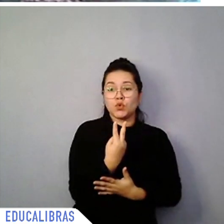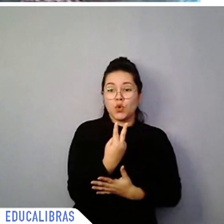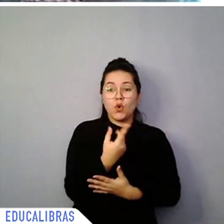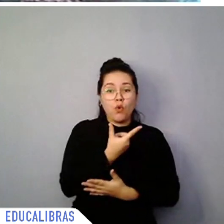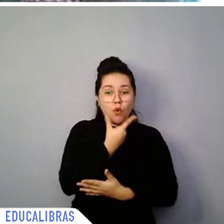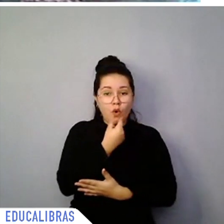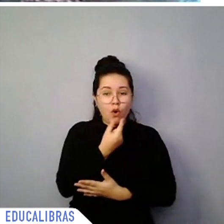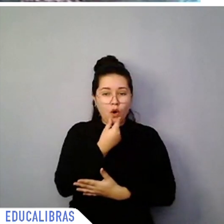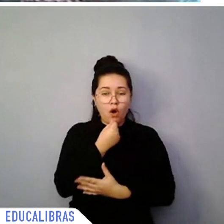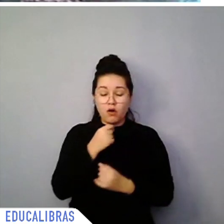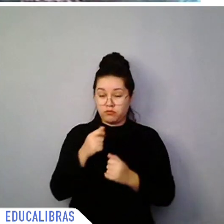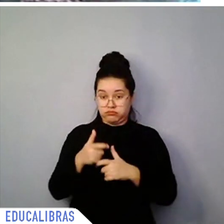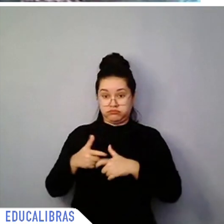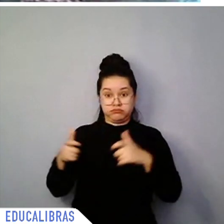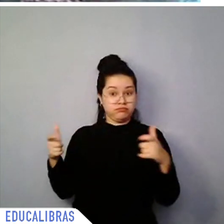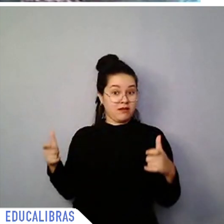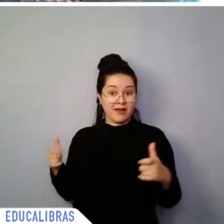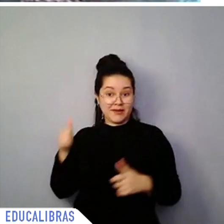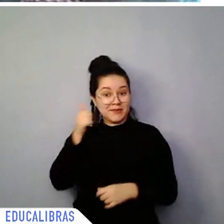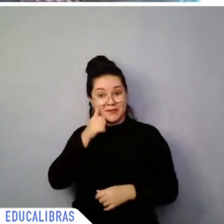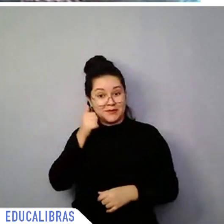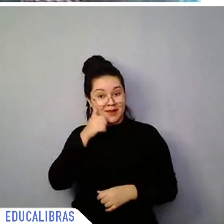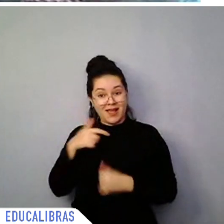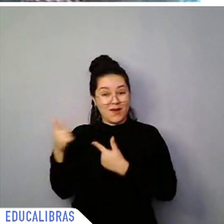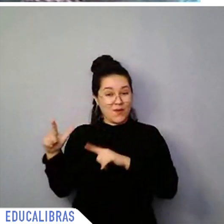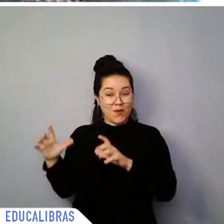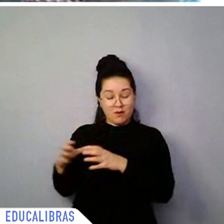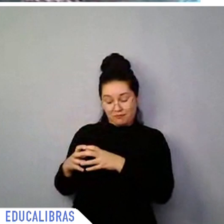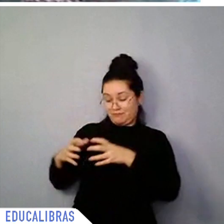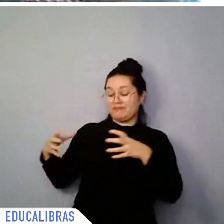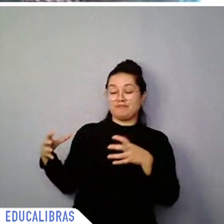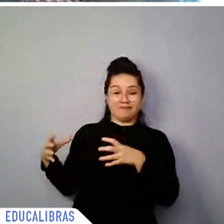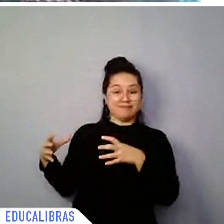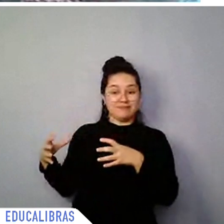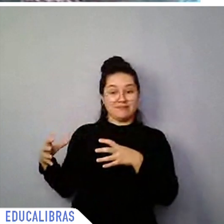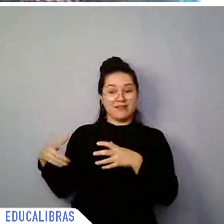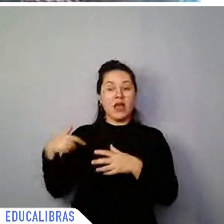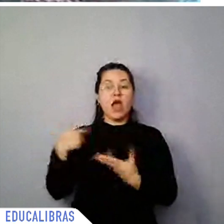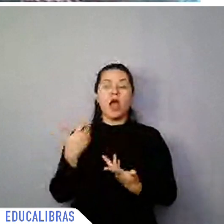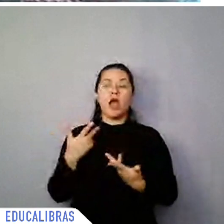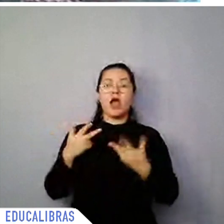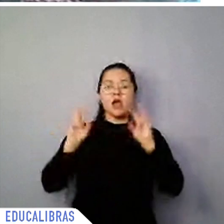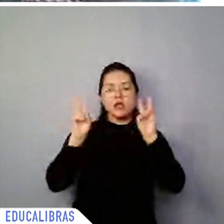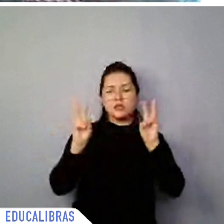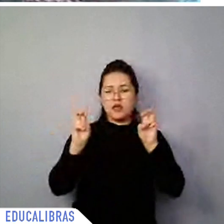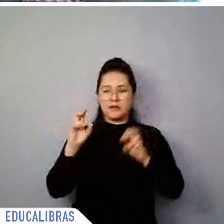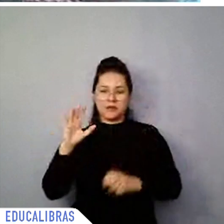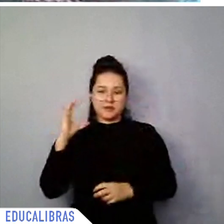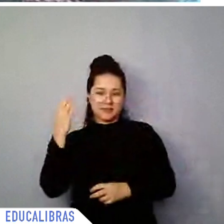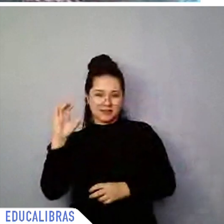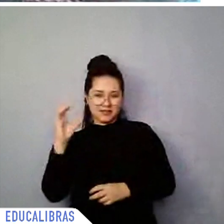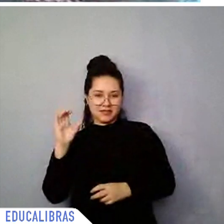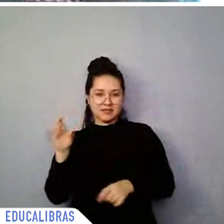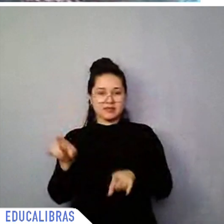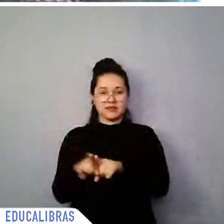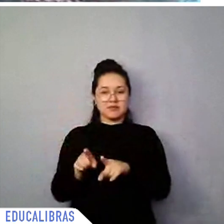publicity. We have a couple of boys and we have a lot of women. And I think it's very interesting.